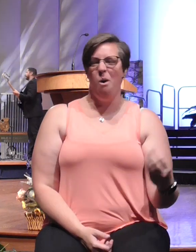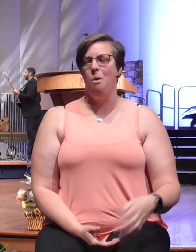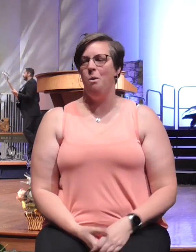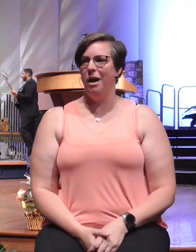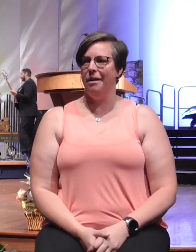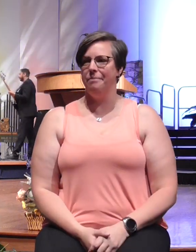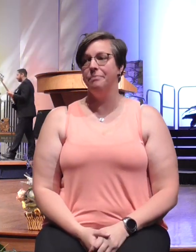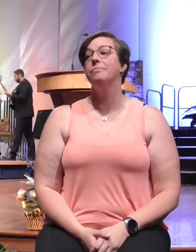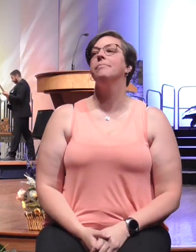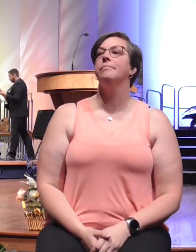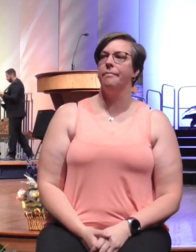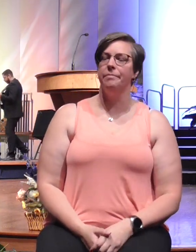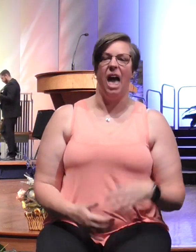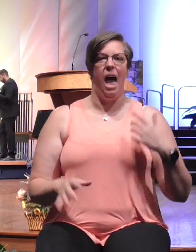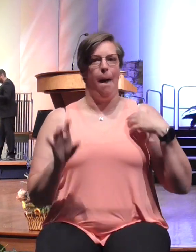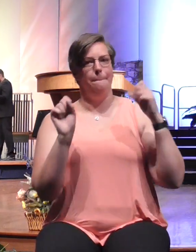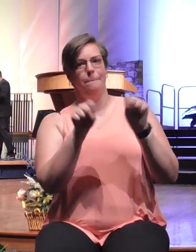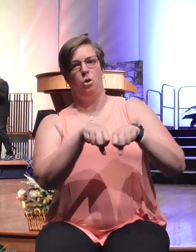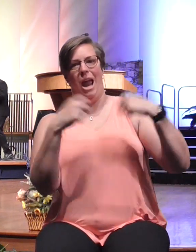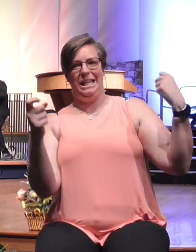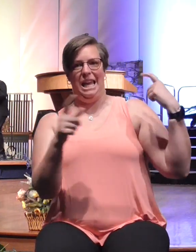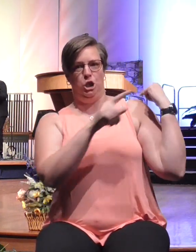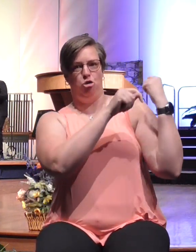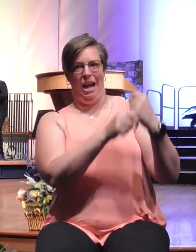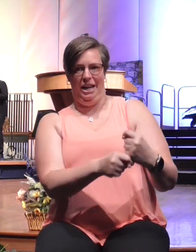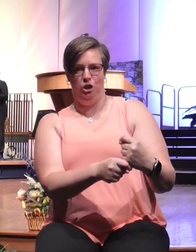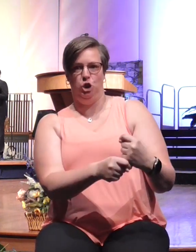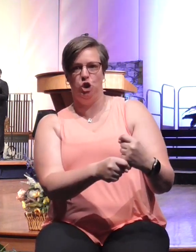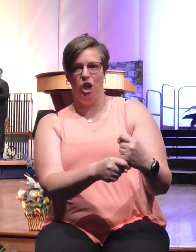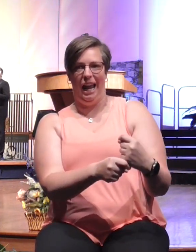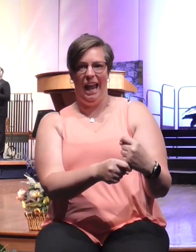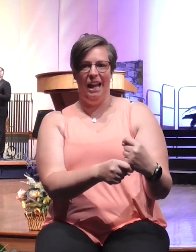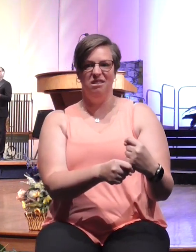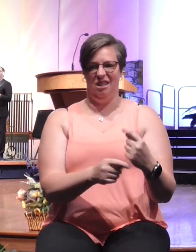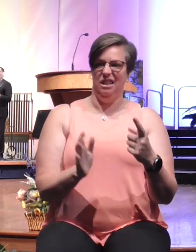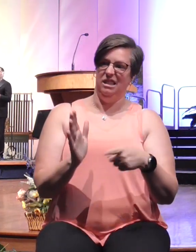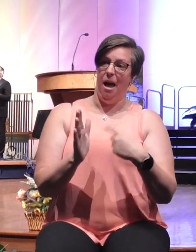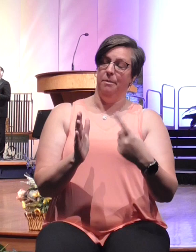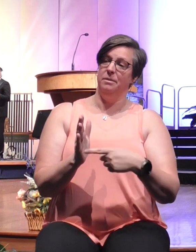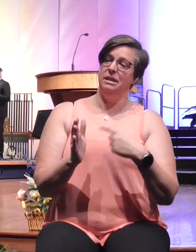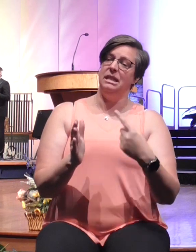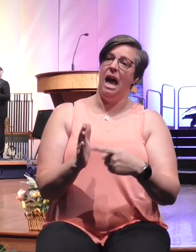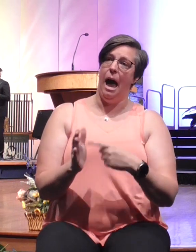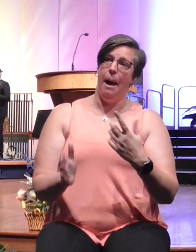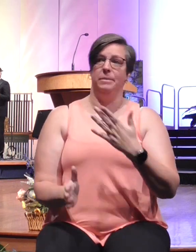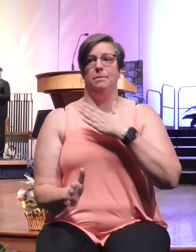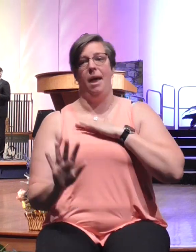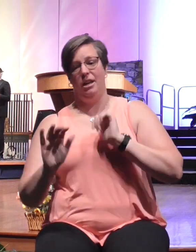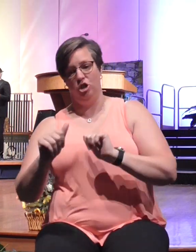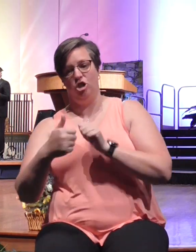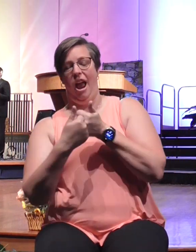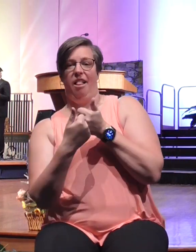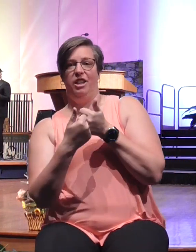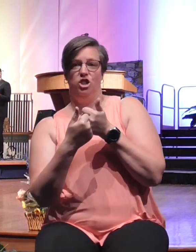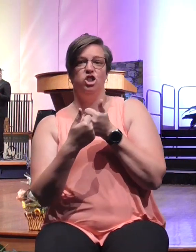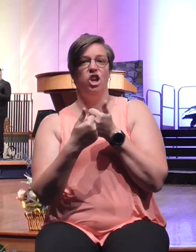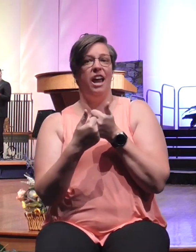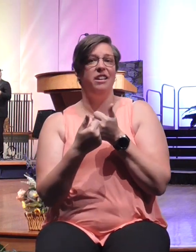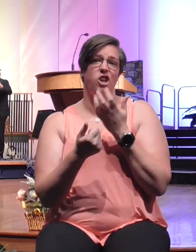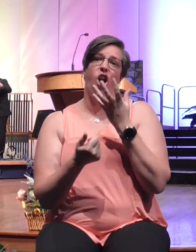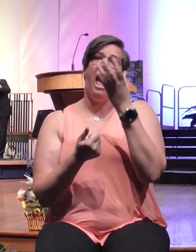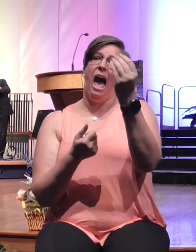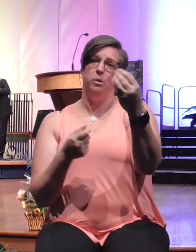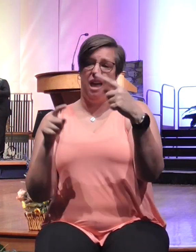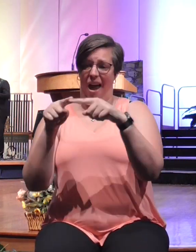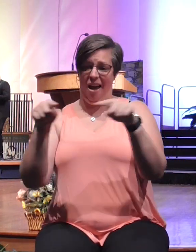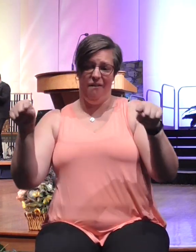I break tradition. Sometimes my trials are outside the